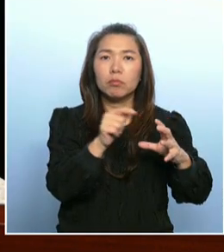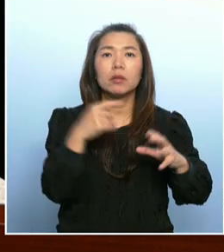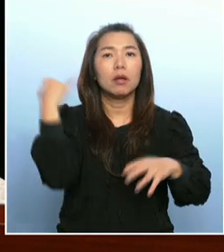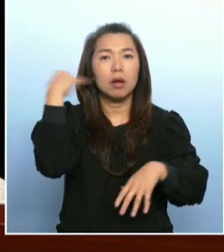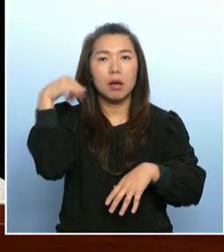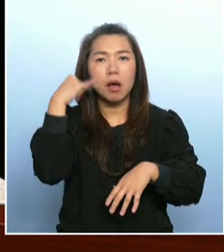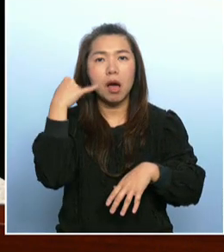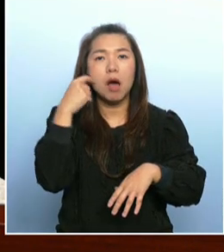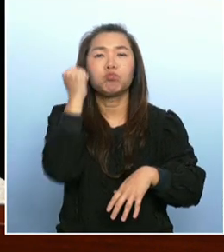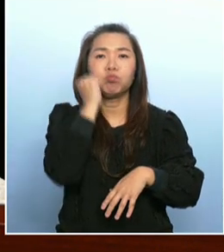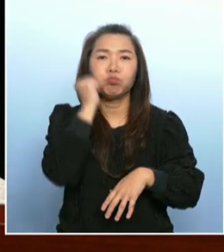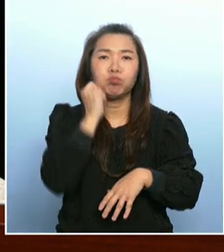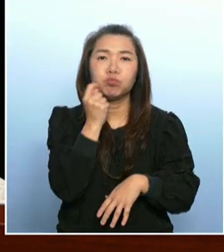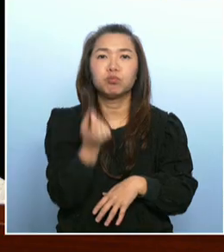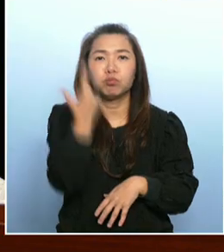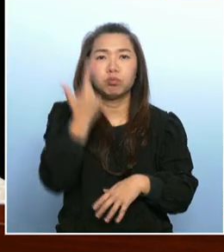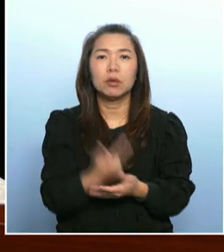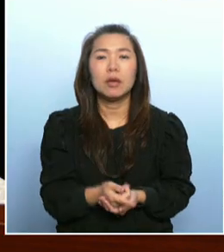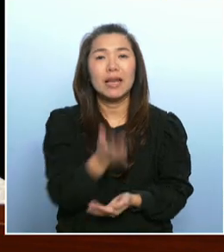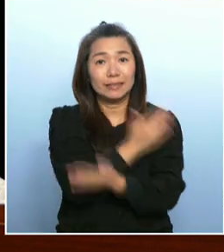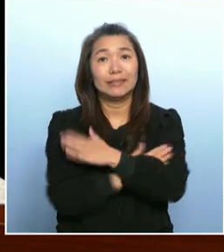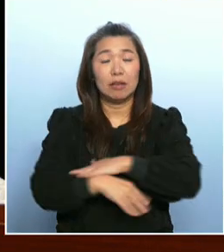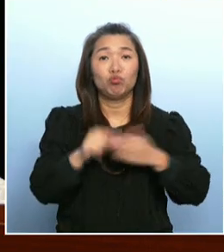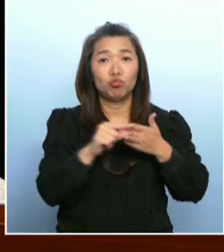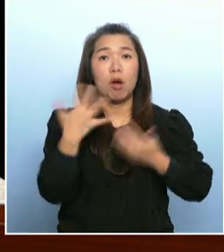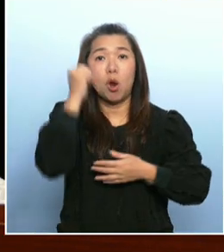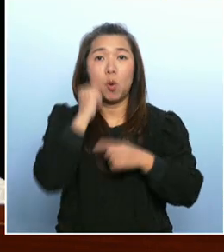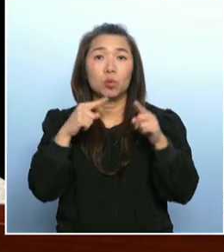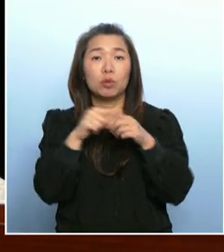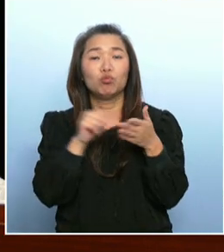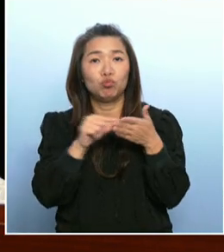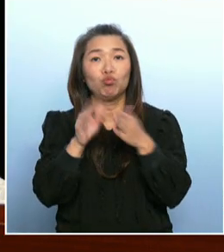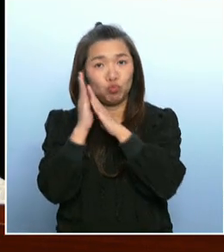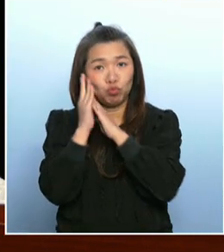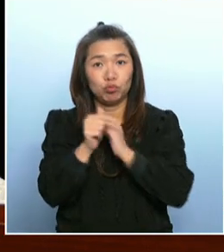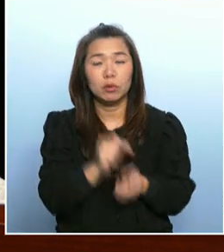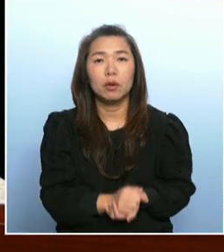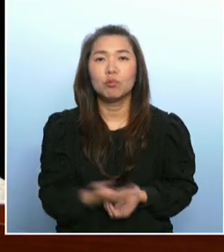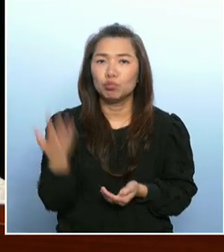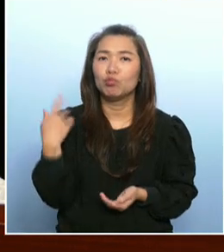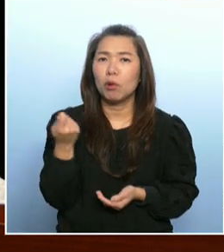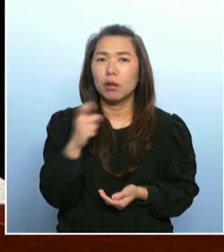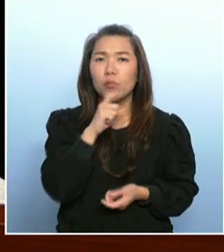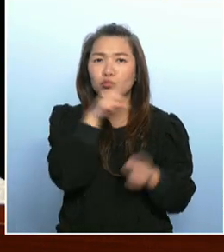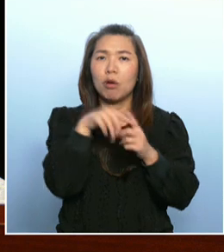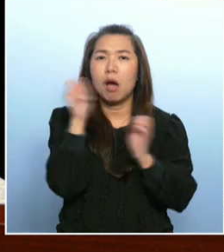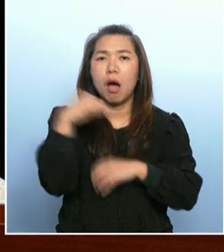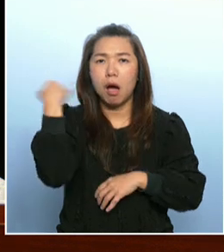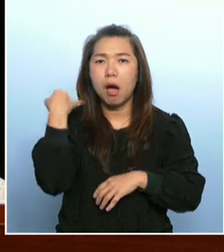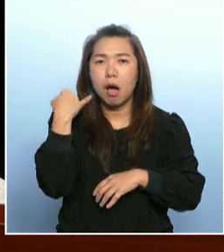it seems that we have ignored elderly with hearing impairment who are living in residential care